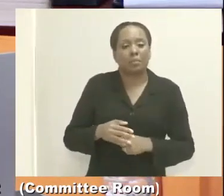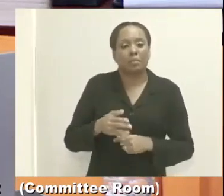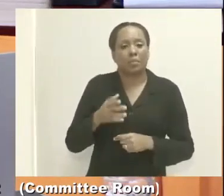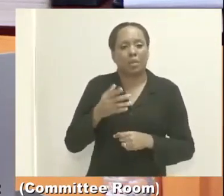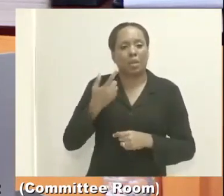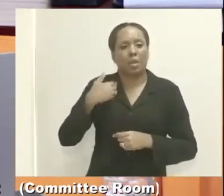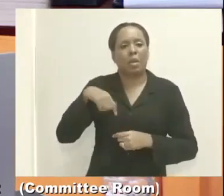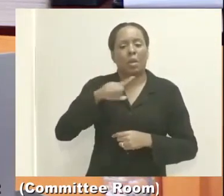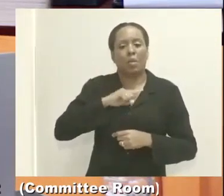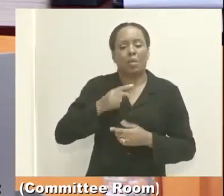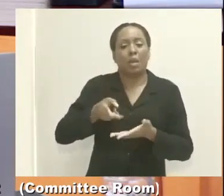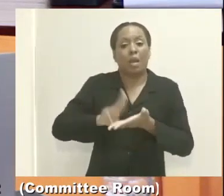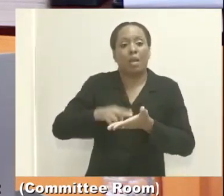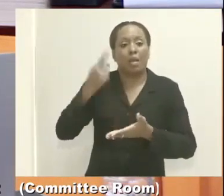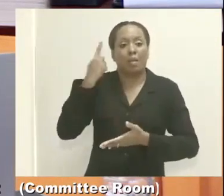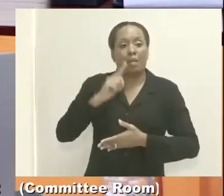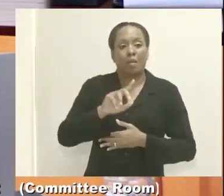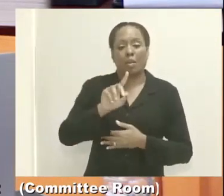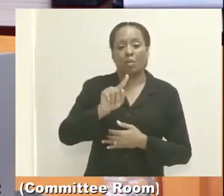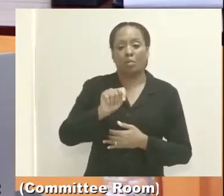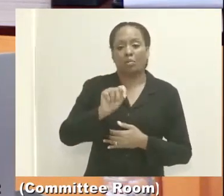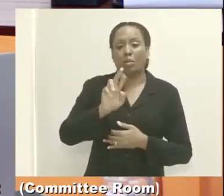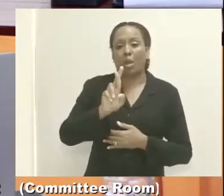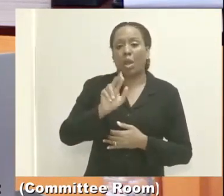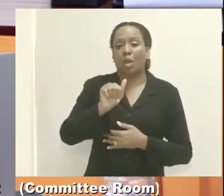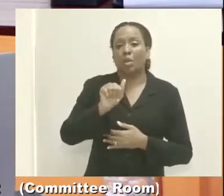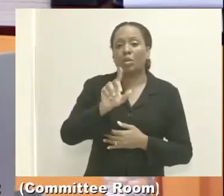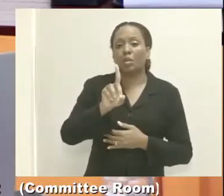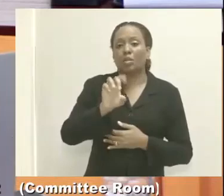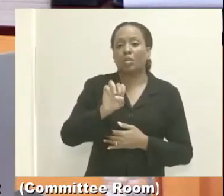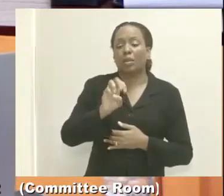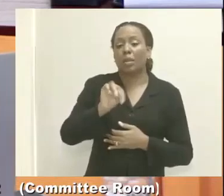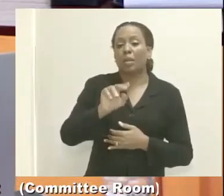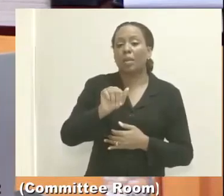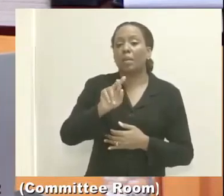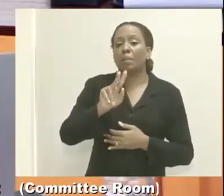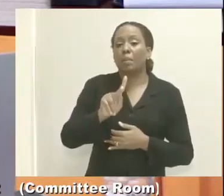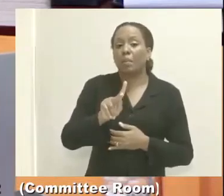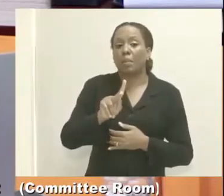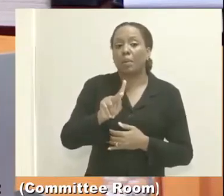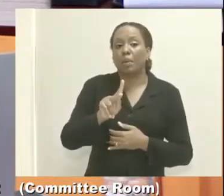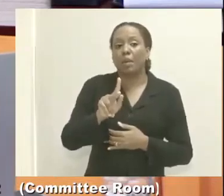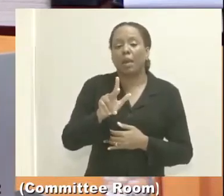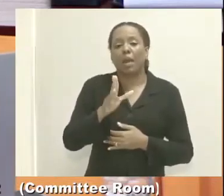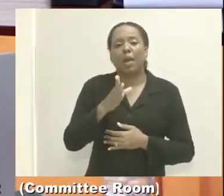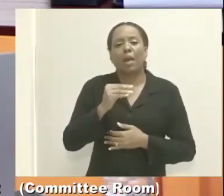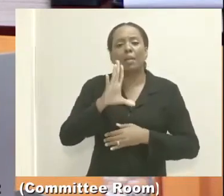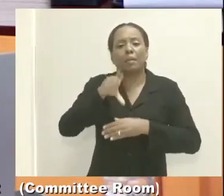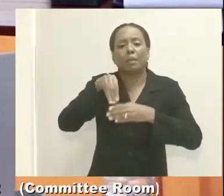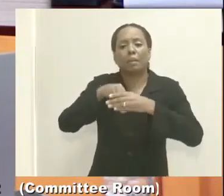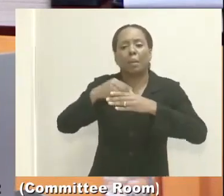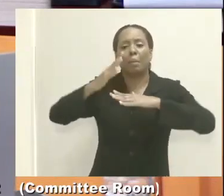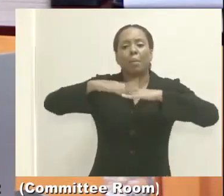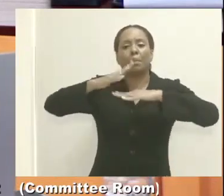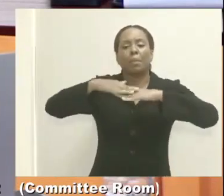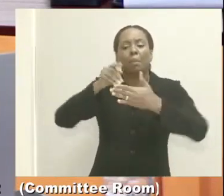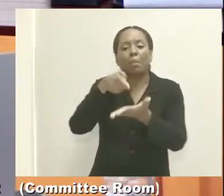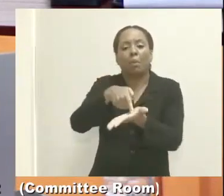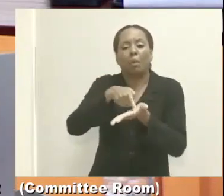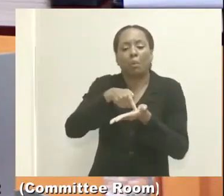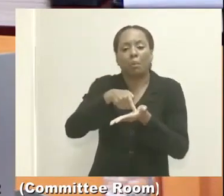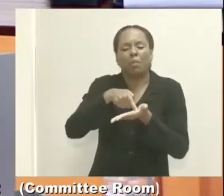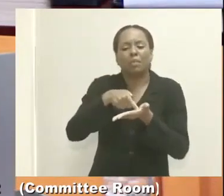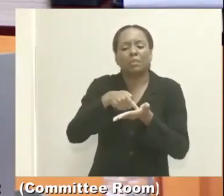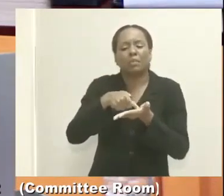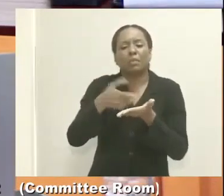trademarks, copyright, etc., it includes the basic minimum requirements that any